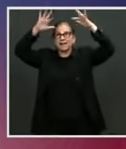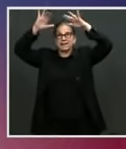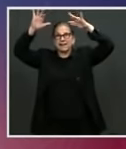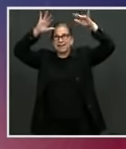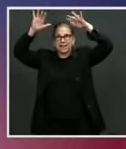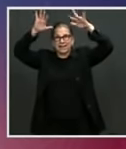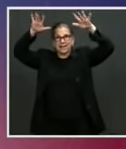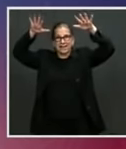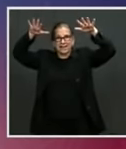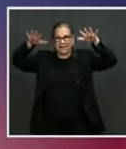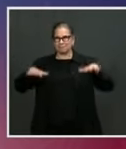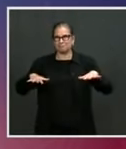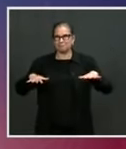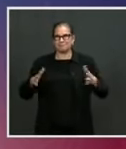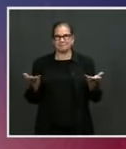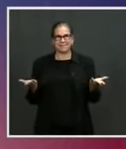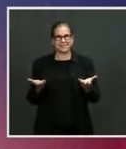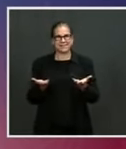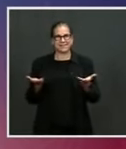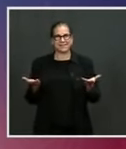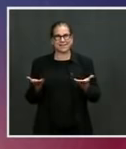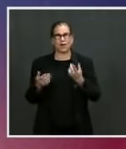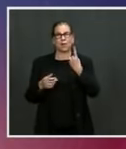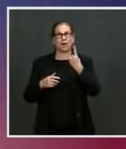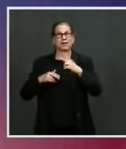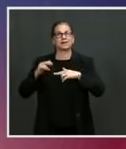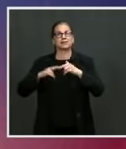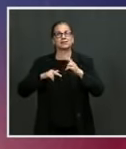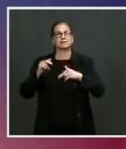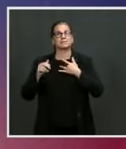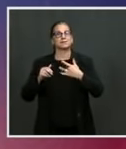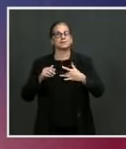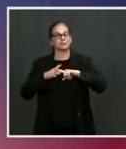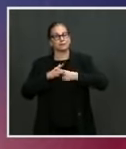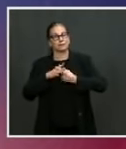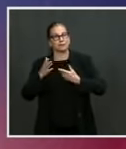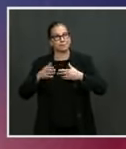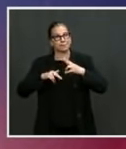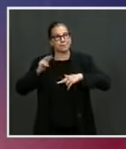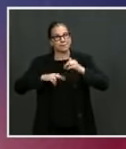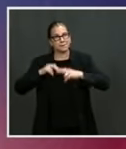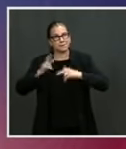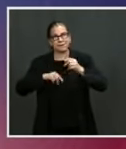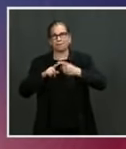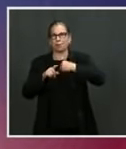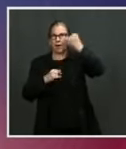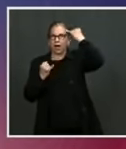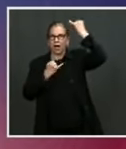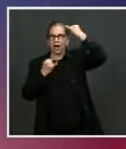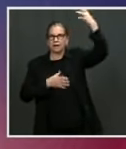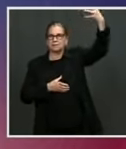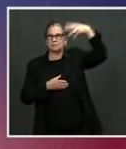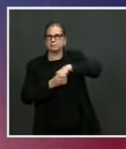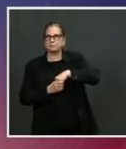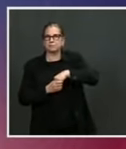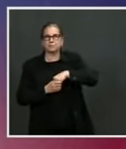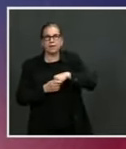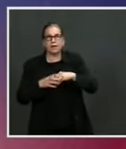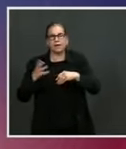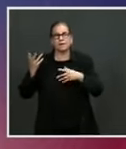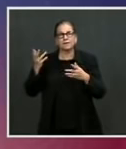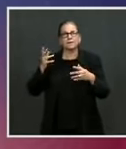built on ethnicity, geography, religion, etc. We were built on an idea, the idea of